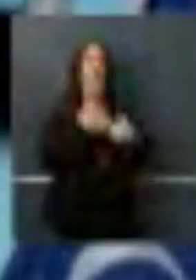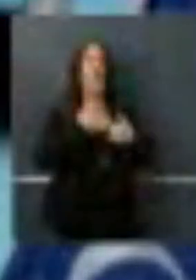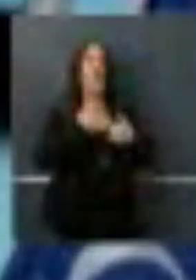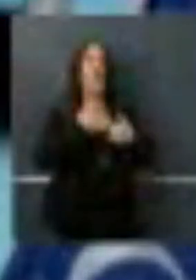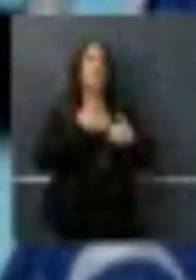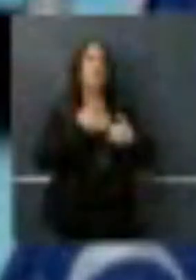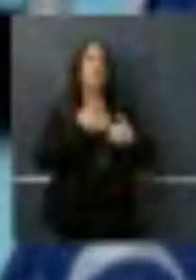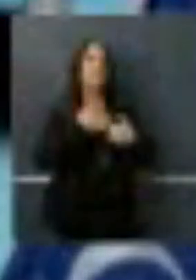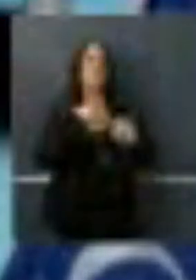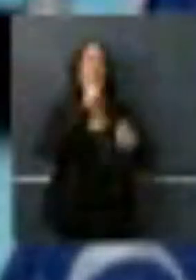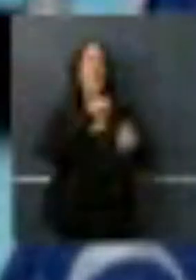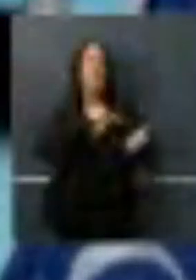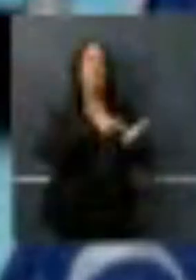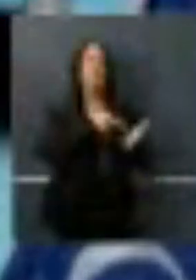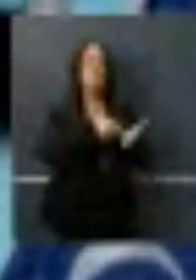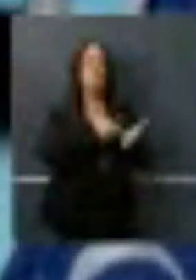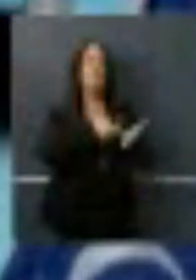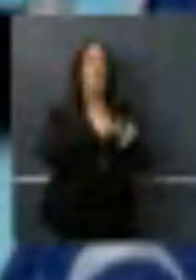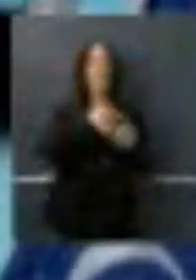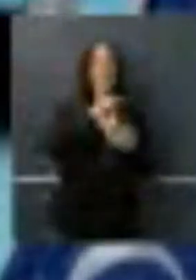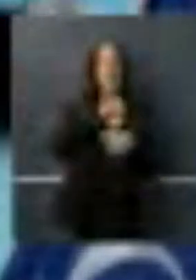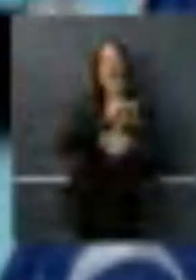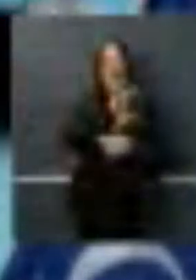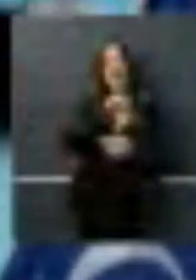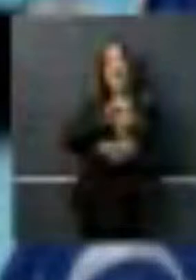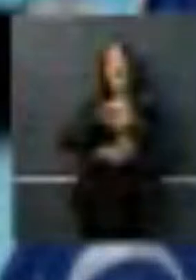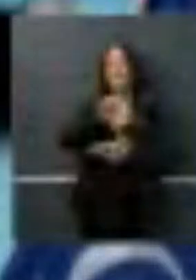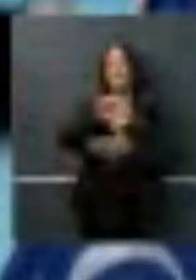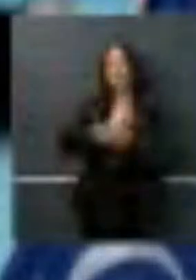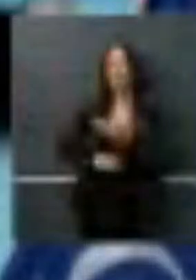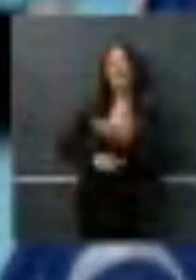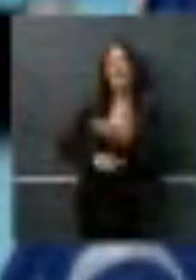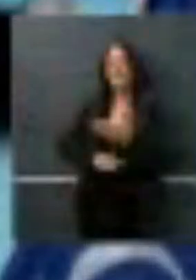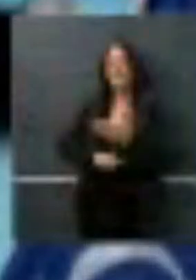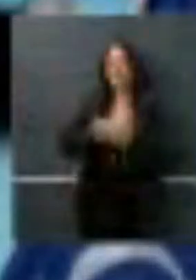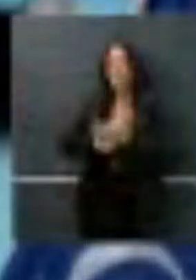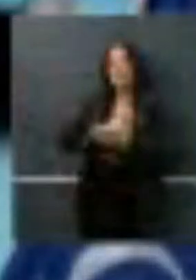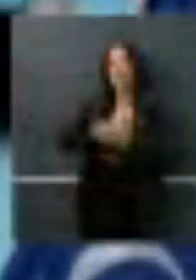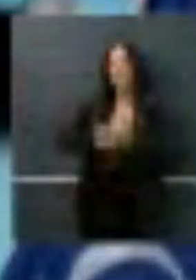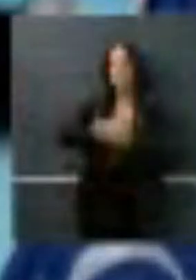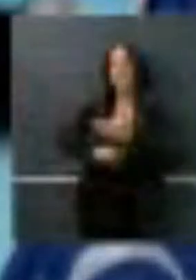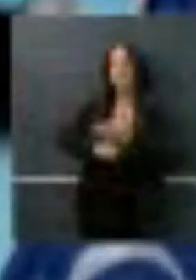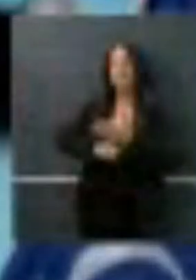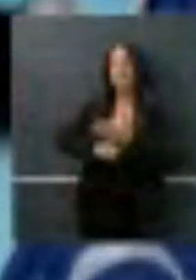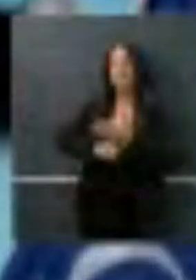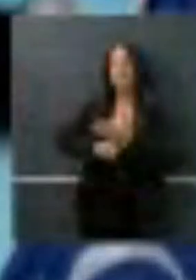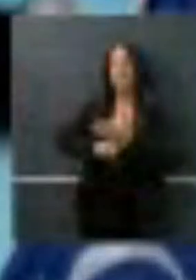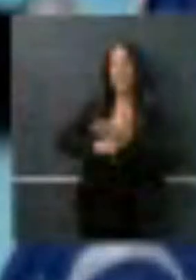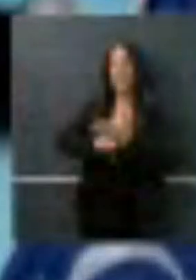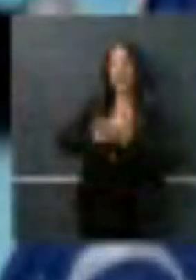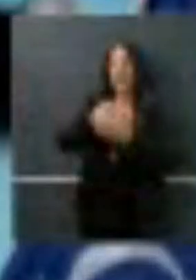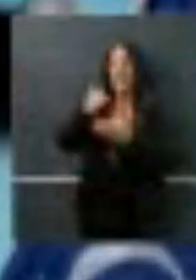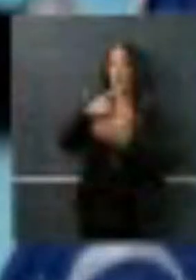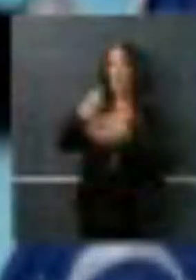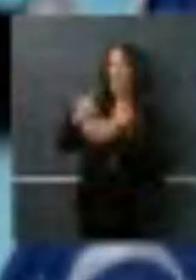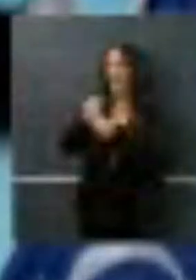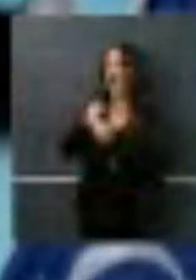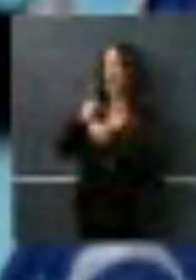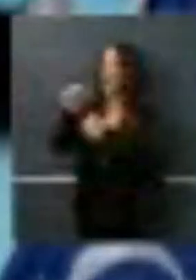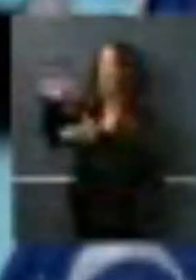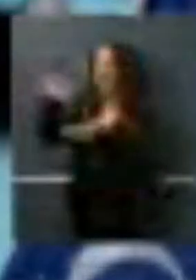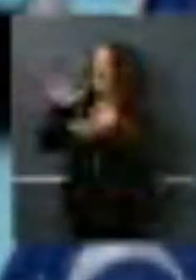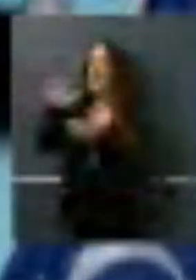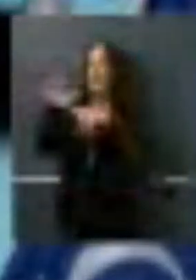literally moments ago, where that no longer will be the case. The executive order denies the ability for debt collectors to